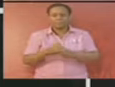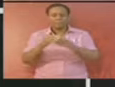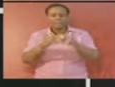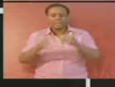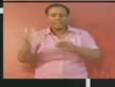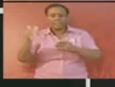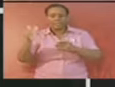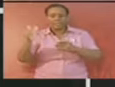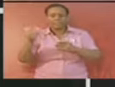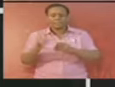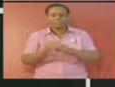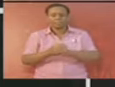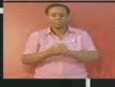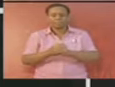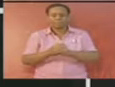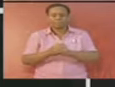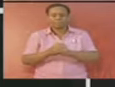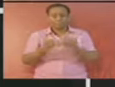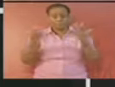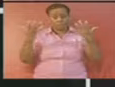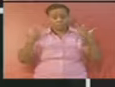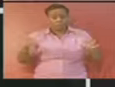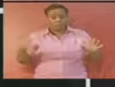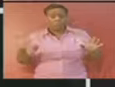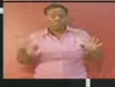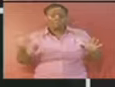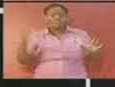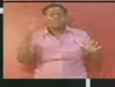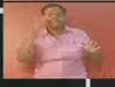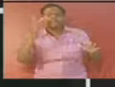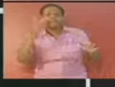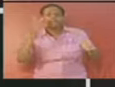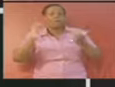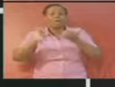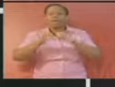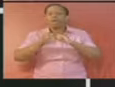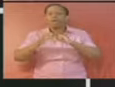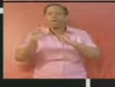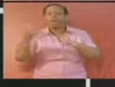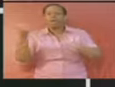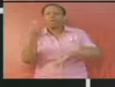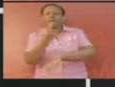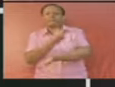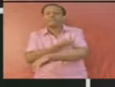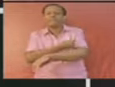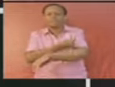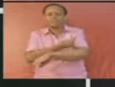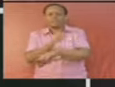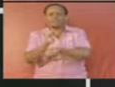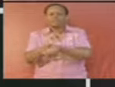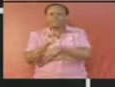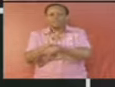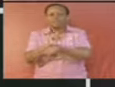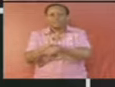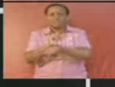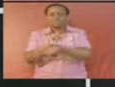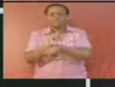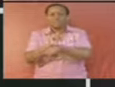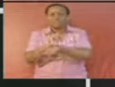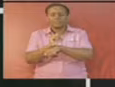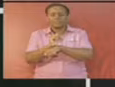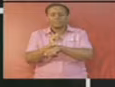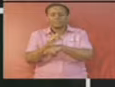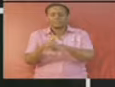in summary, we have seen the work of other vaccines in the past, smallpox vaccine, for example, measles, as I just shown in the slide